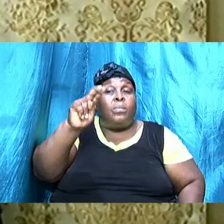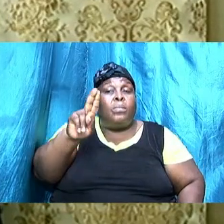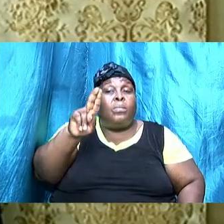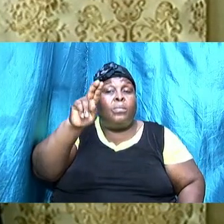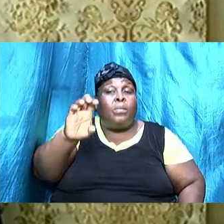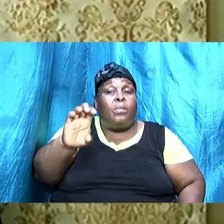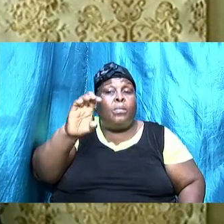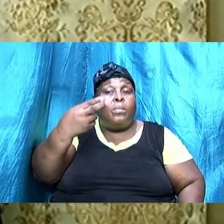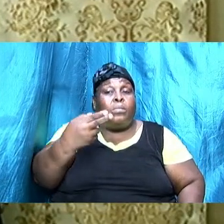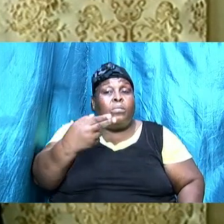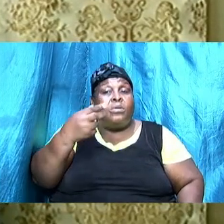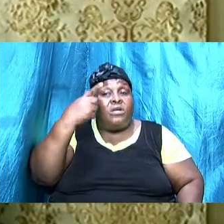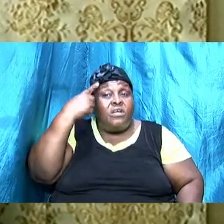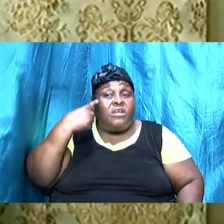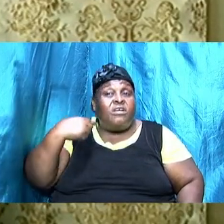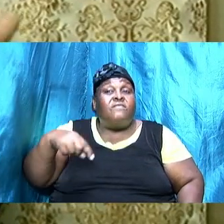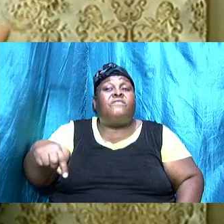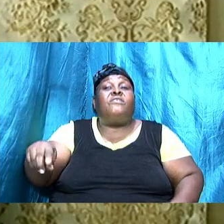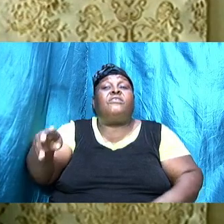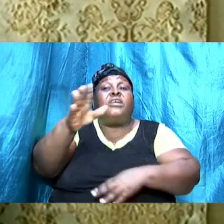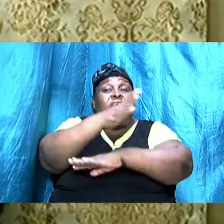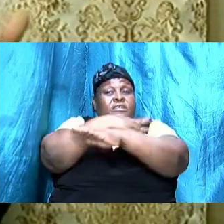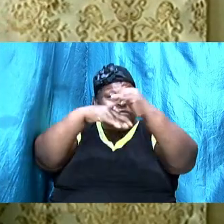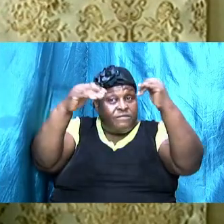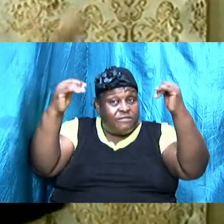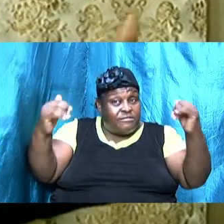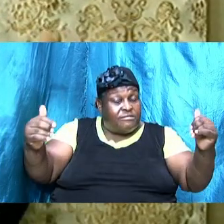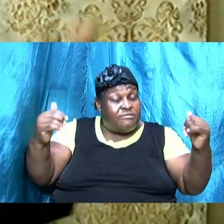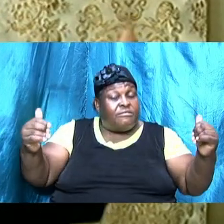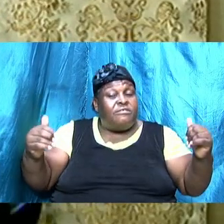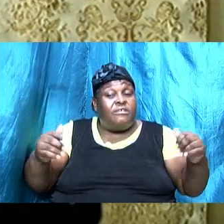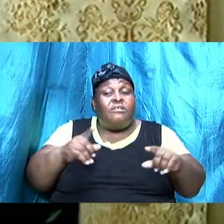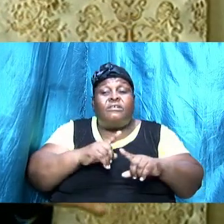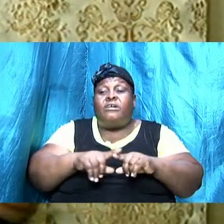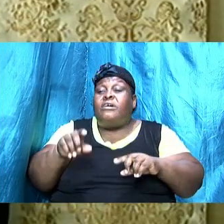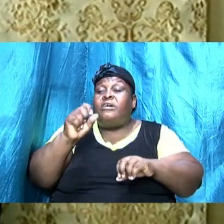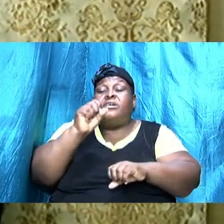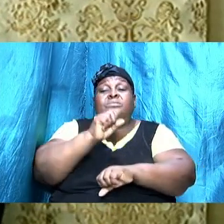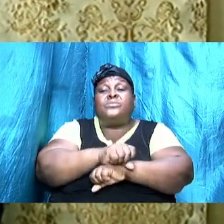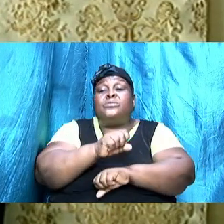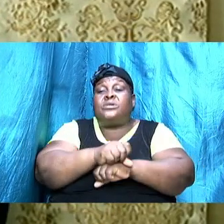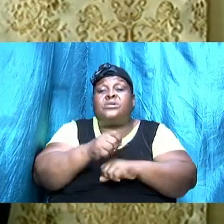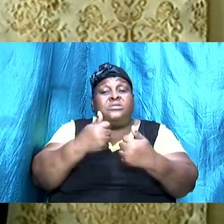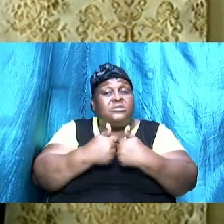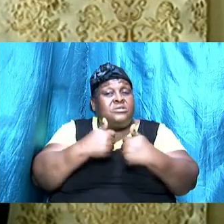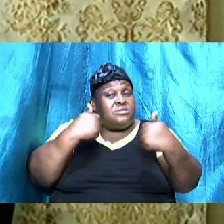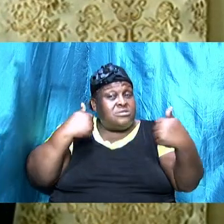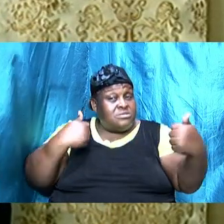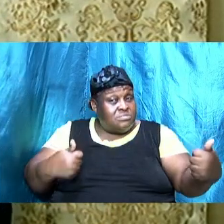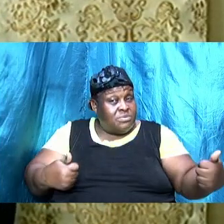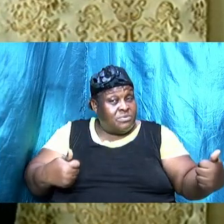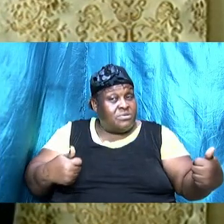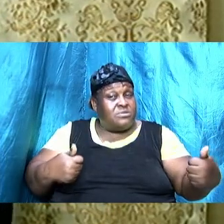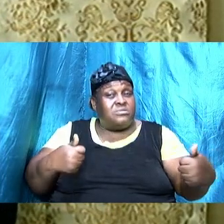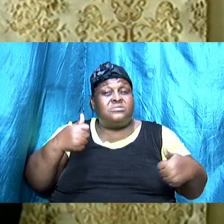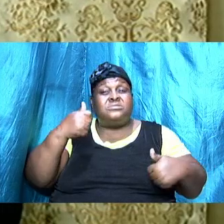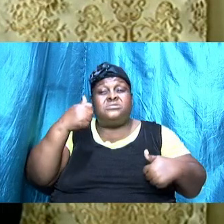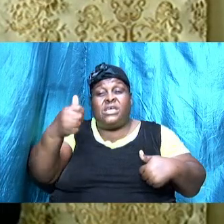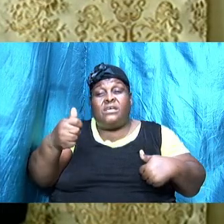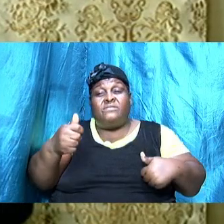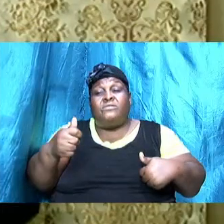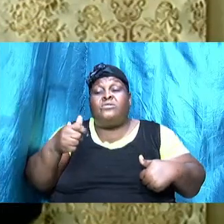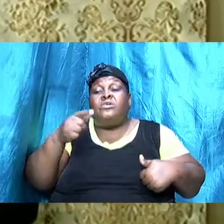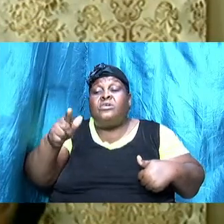better know that if it can't work and you have to separate yourself, you're going to have to keep to yourself and remain